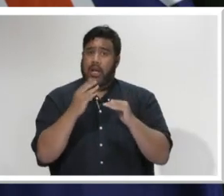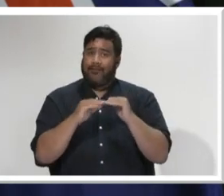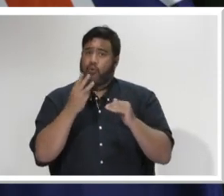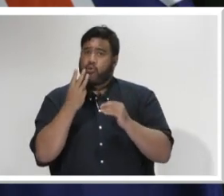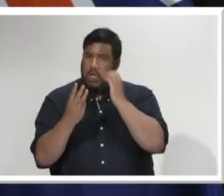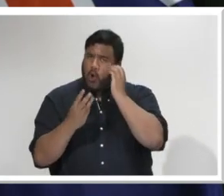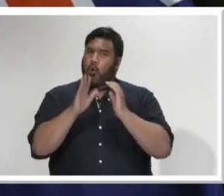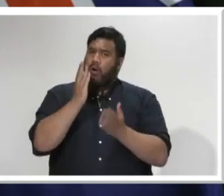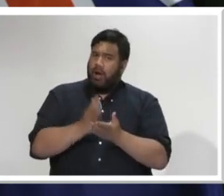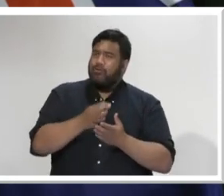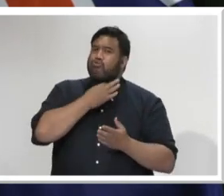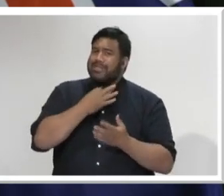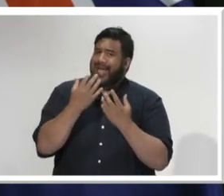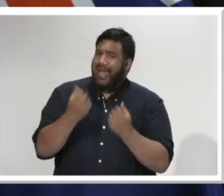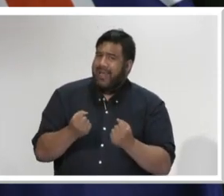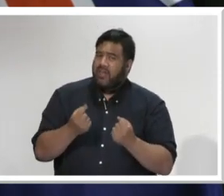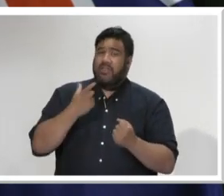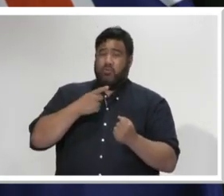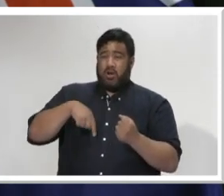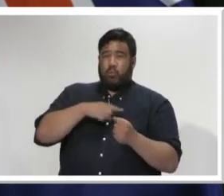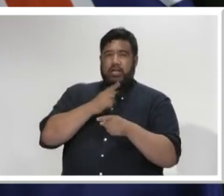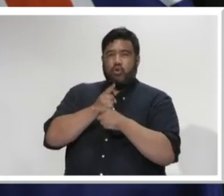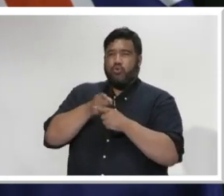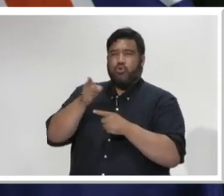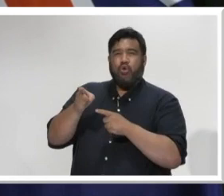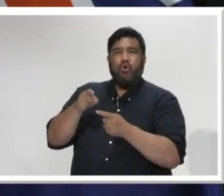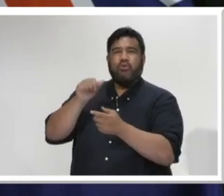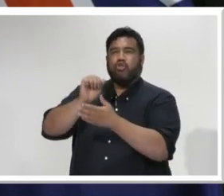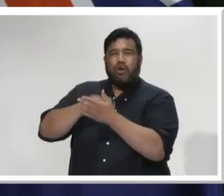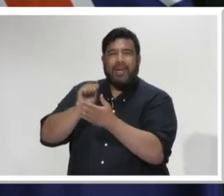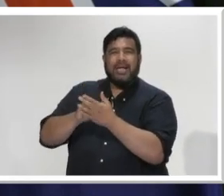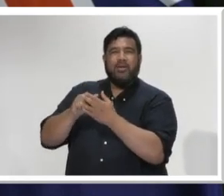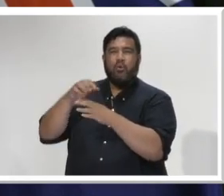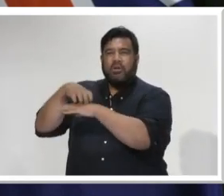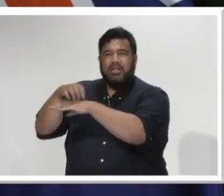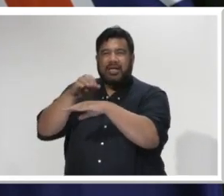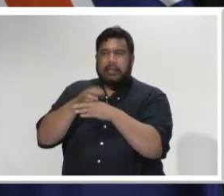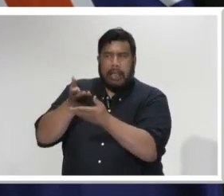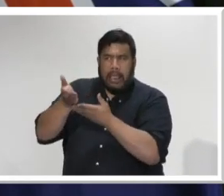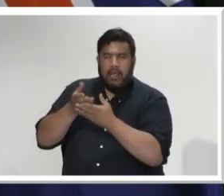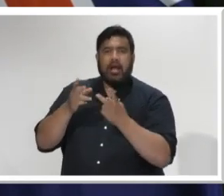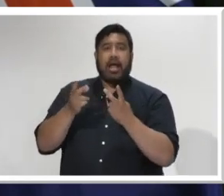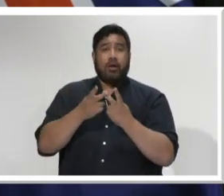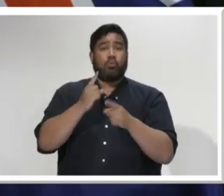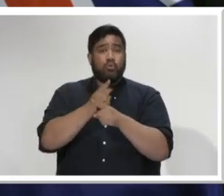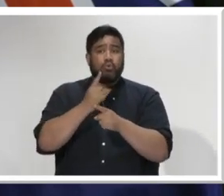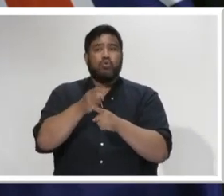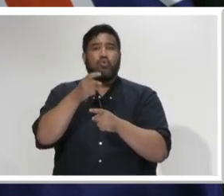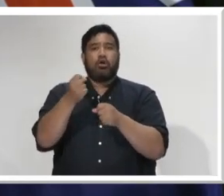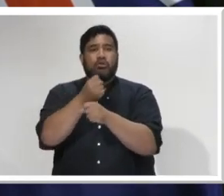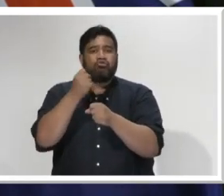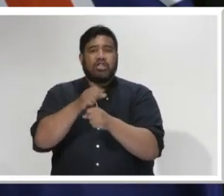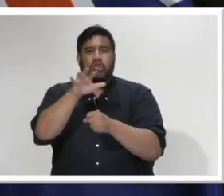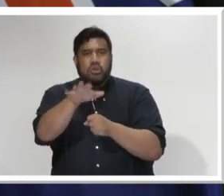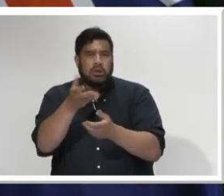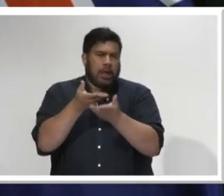major sectors like hospitality and retail on these changes, and we are working with other sectors on industry-specific guidelines to minimise